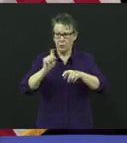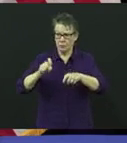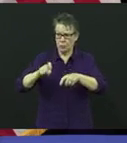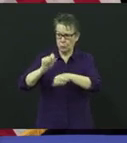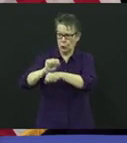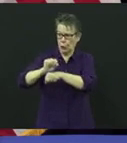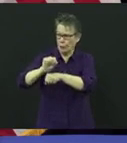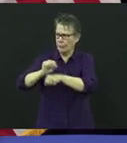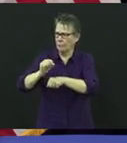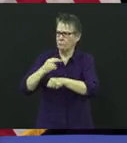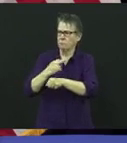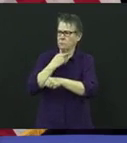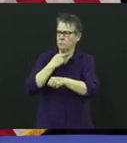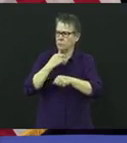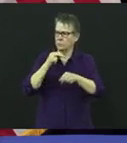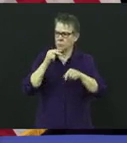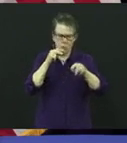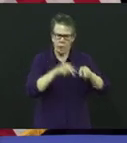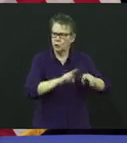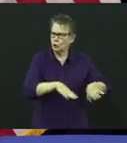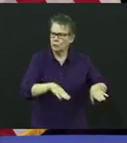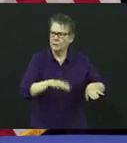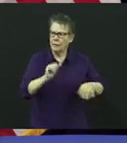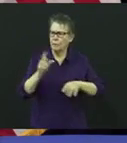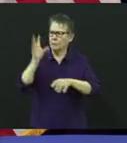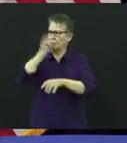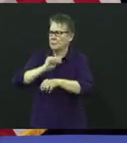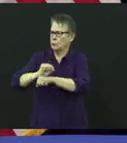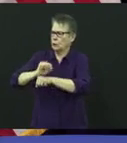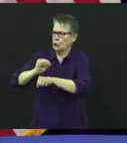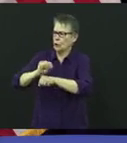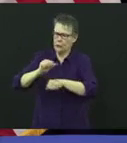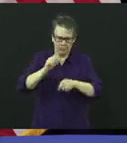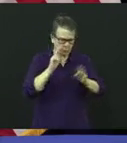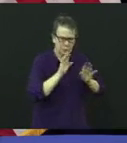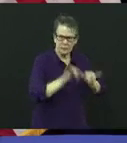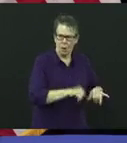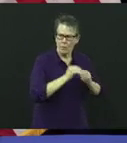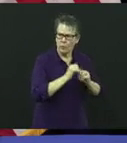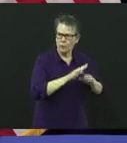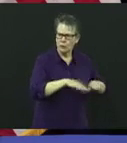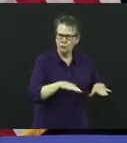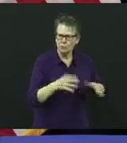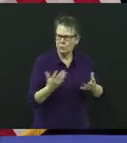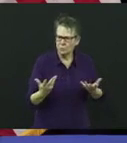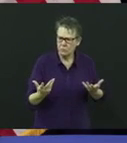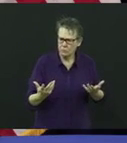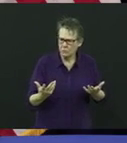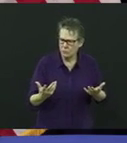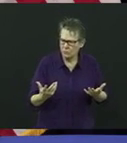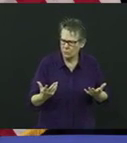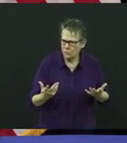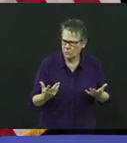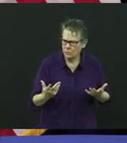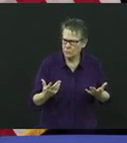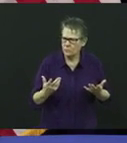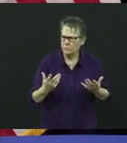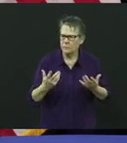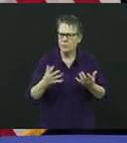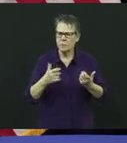care programs, including early education? States such as Massachusetts and Ohio have already done this. Should funding be provided for child